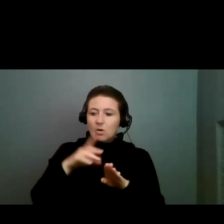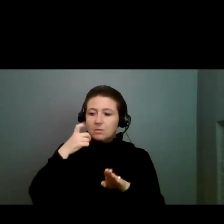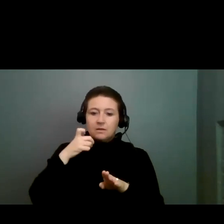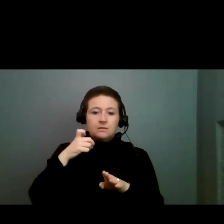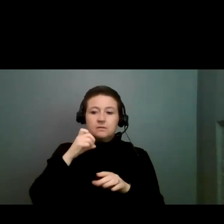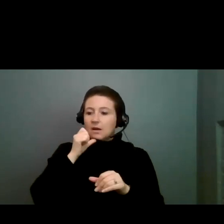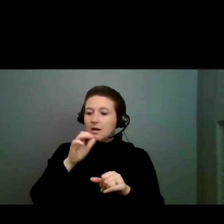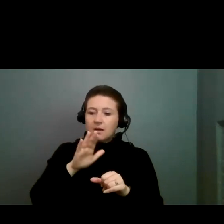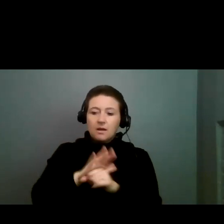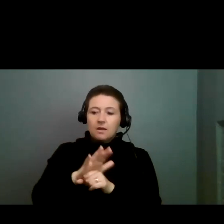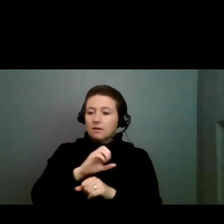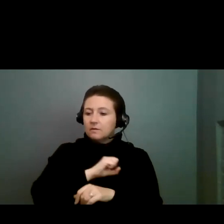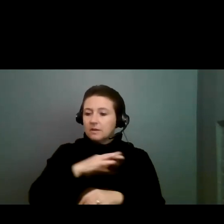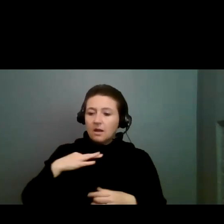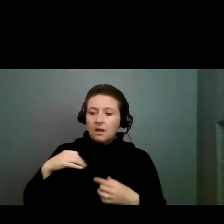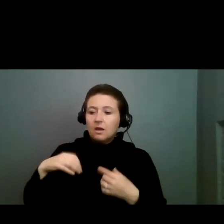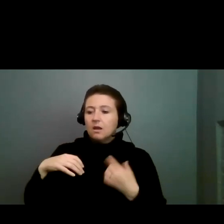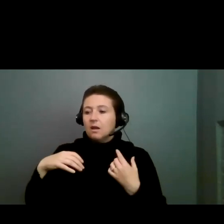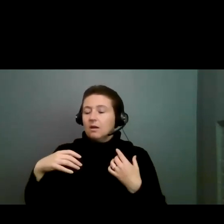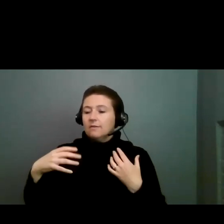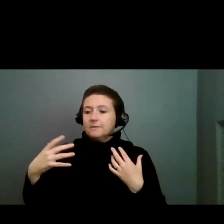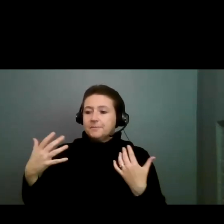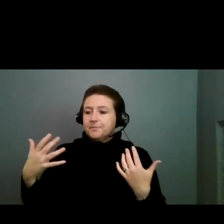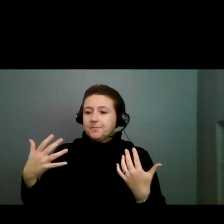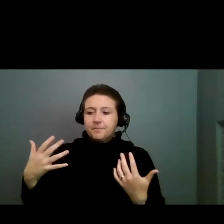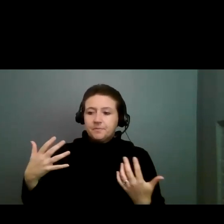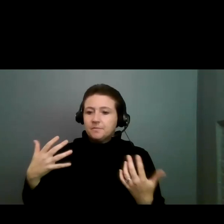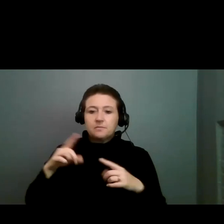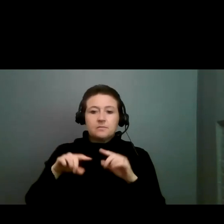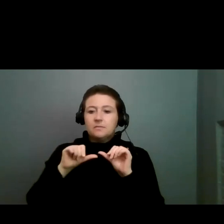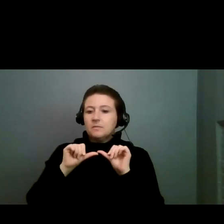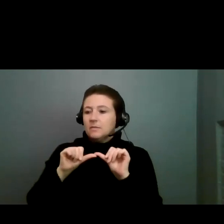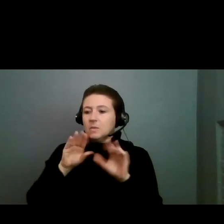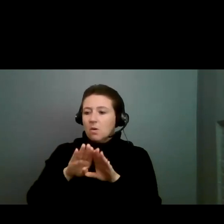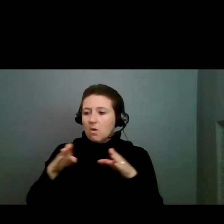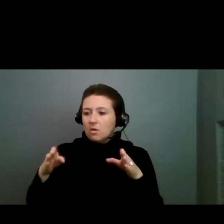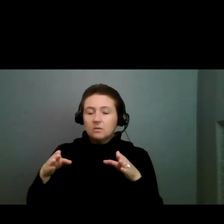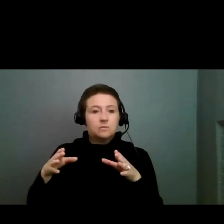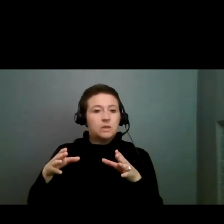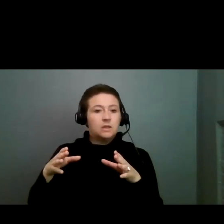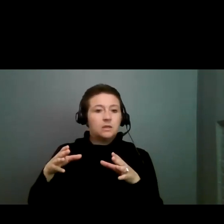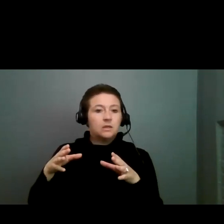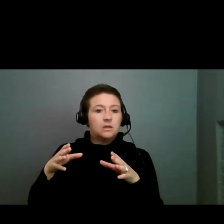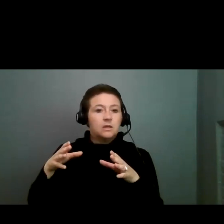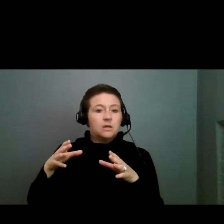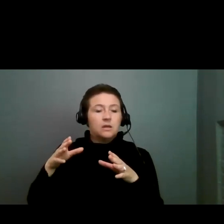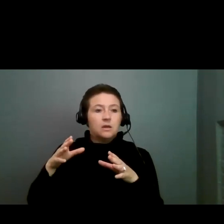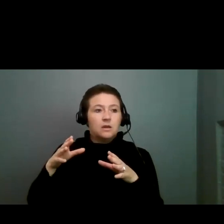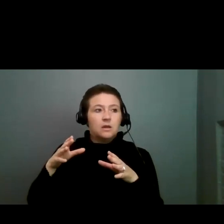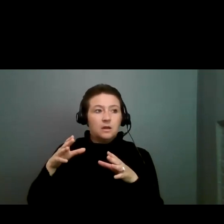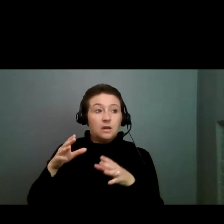enough staff to stay open. The economic consequences